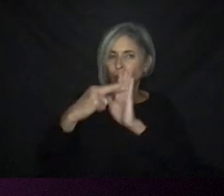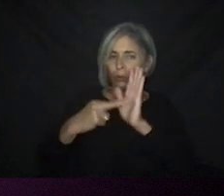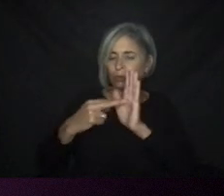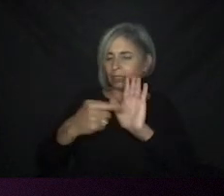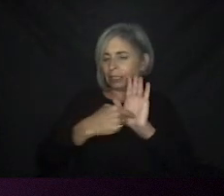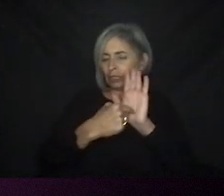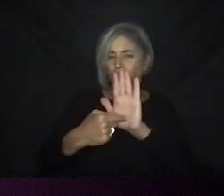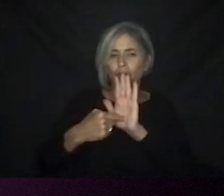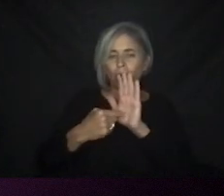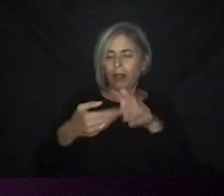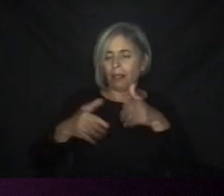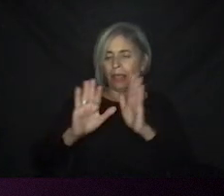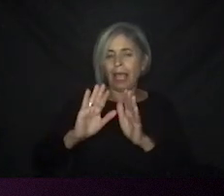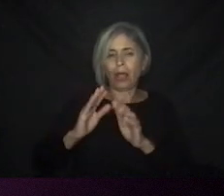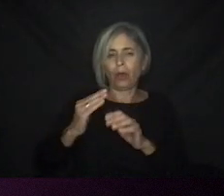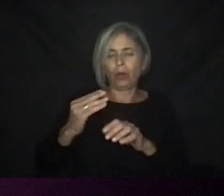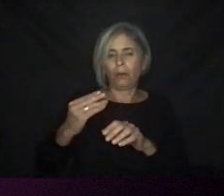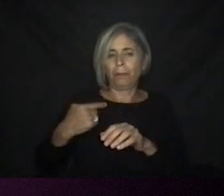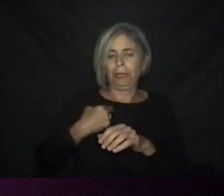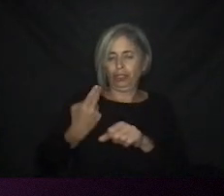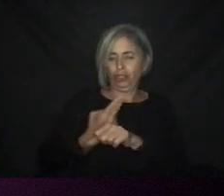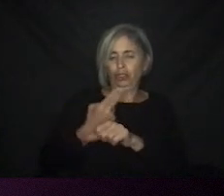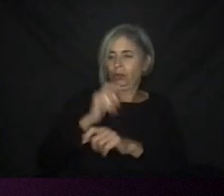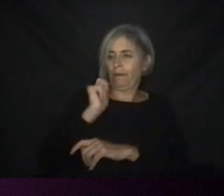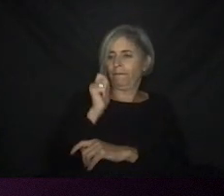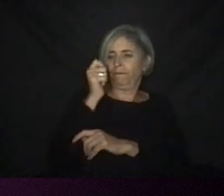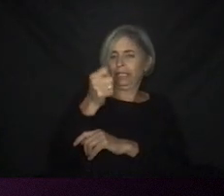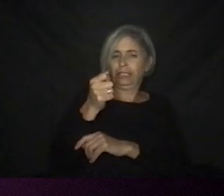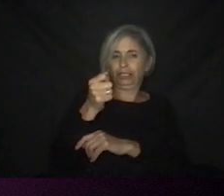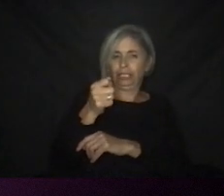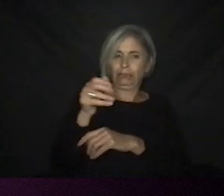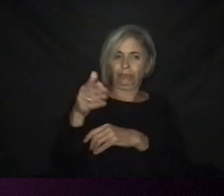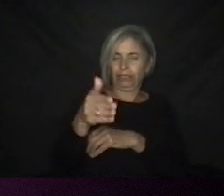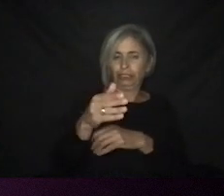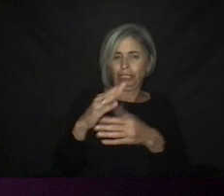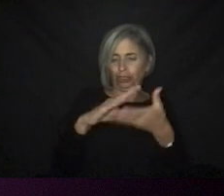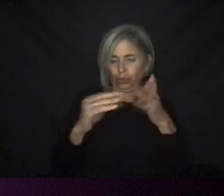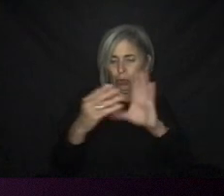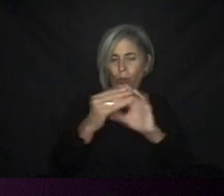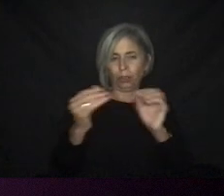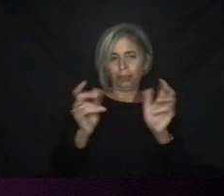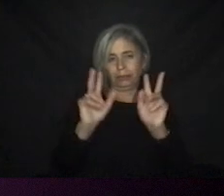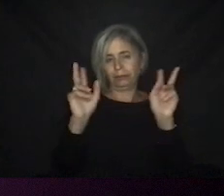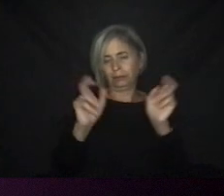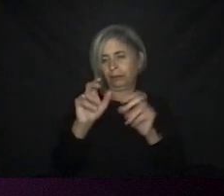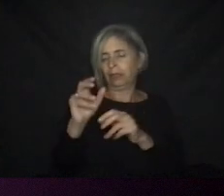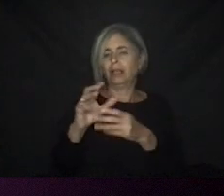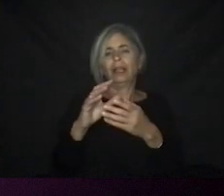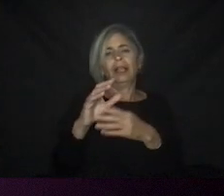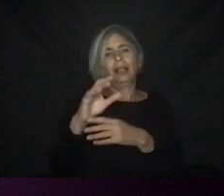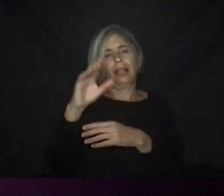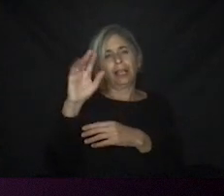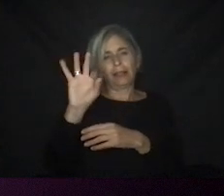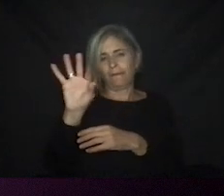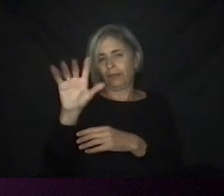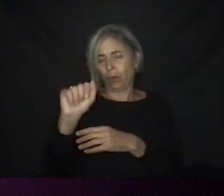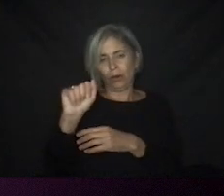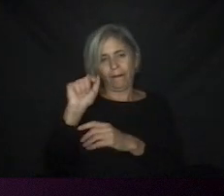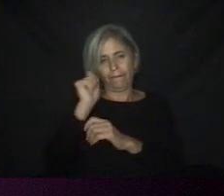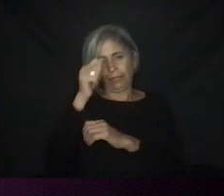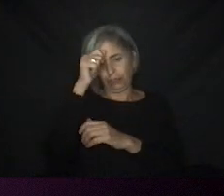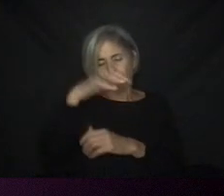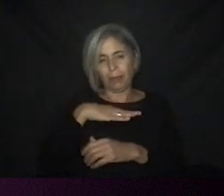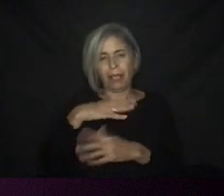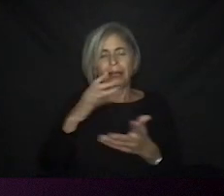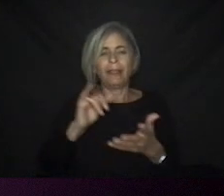just allow me to use fishing stories as illustrations and be like a stereotypical Florida fisherman, that'd be great. So fish rules